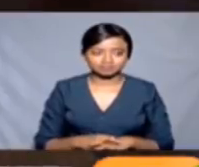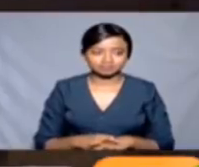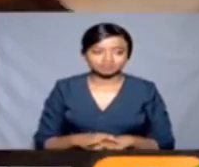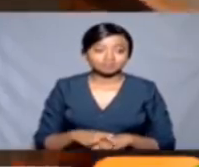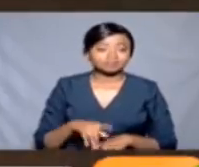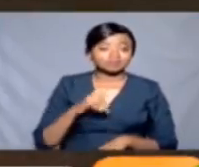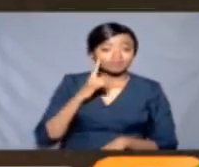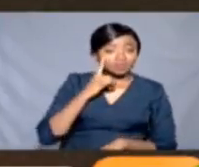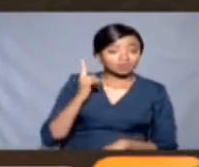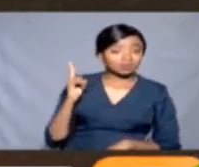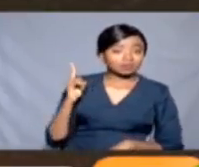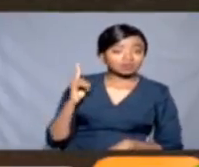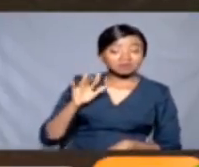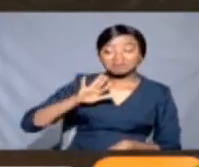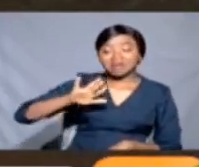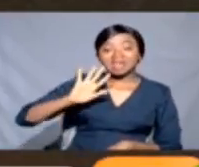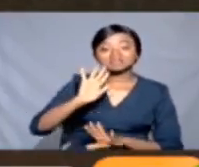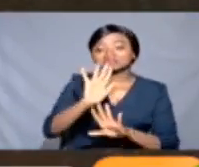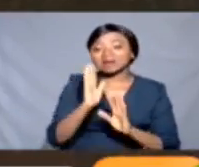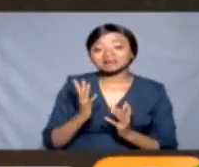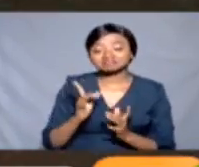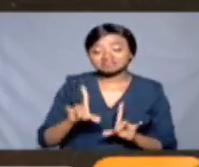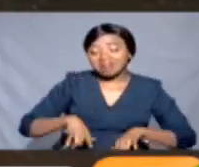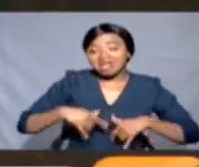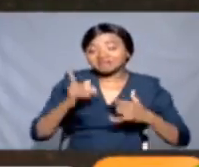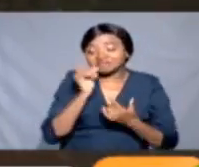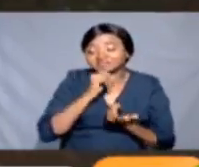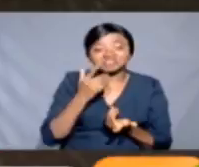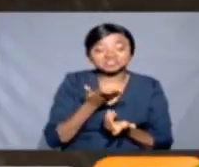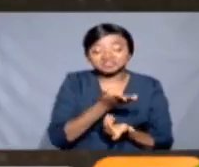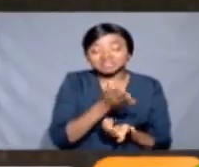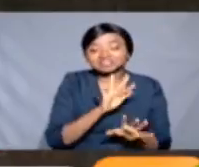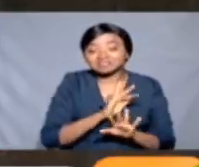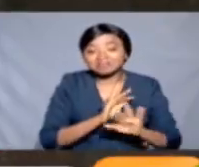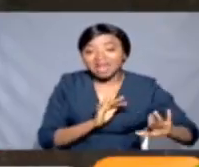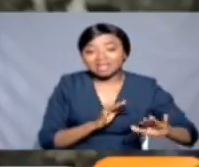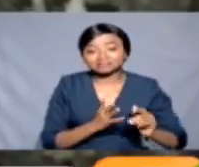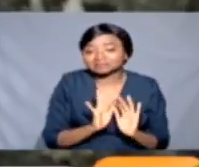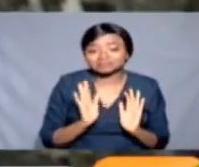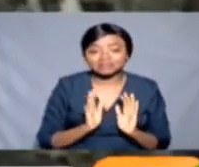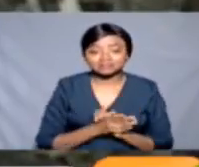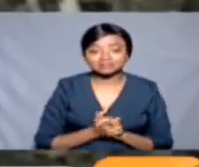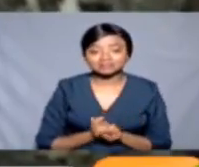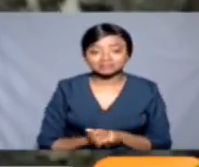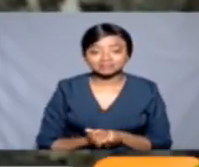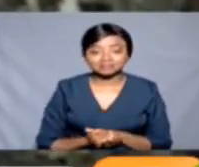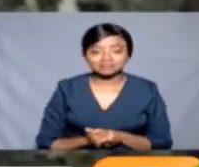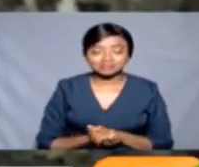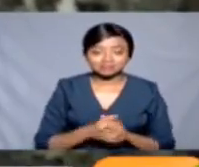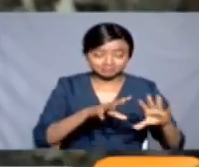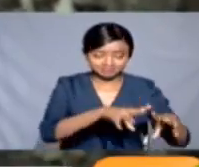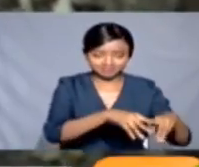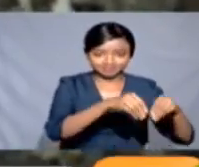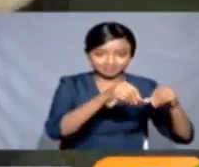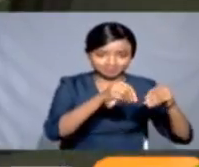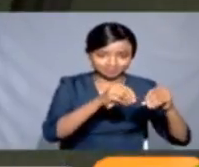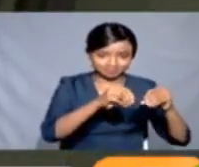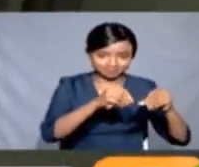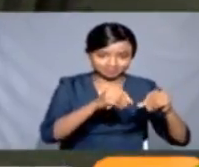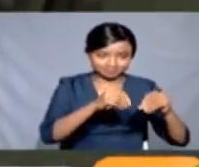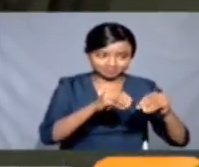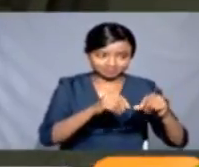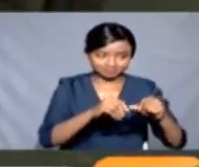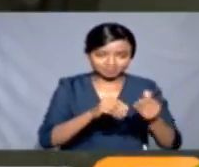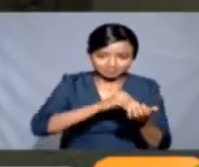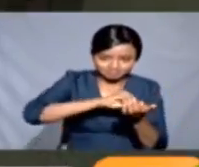This is your remaining in life. You do that in the back. What we call the ashes. This is what normally comes out. We